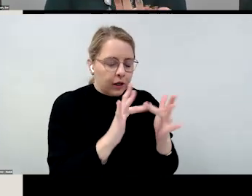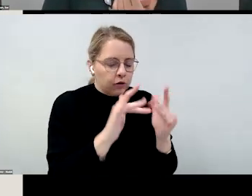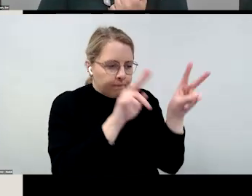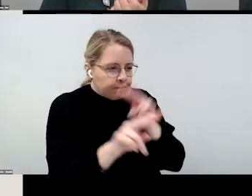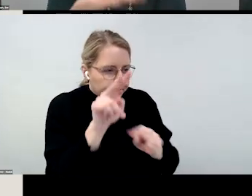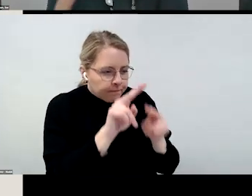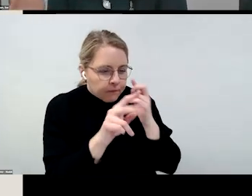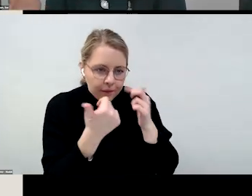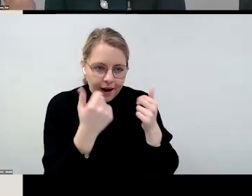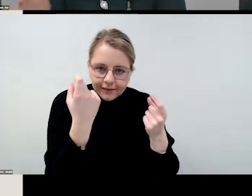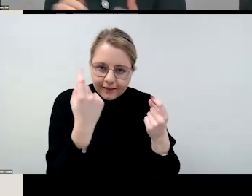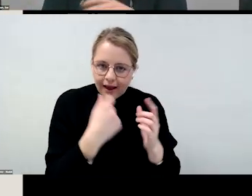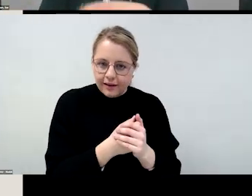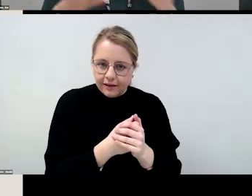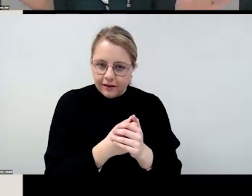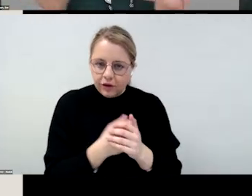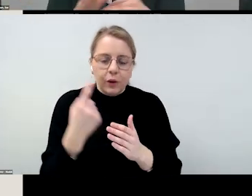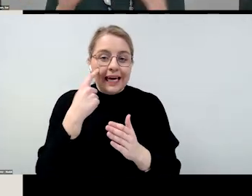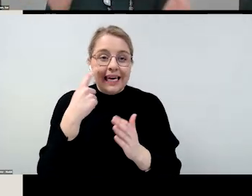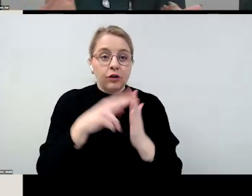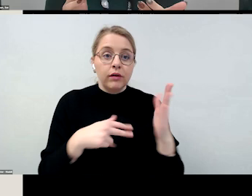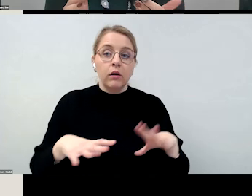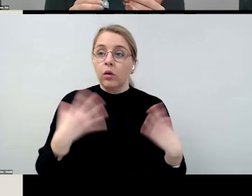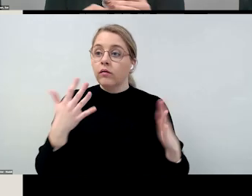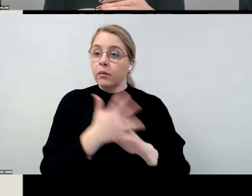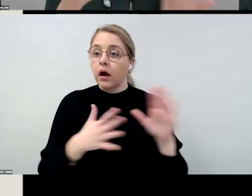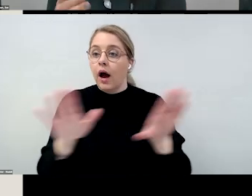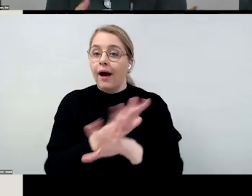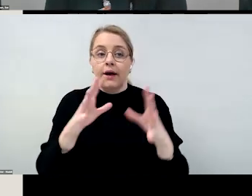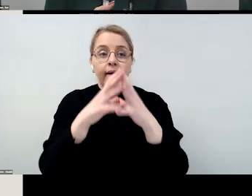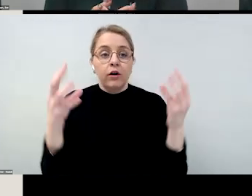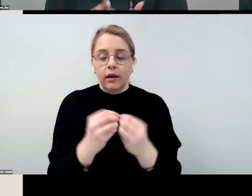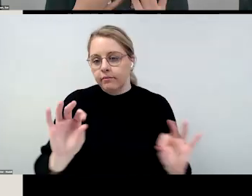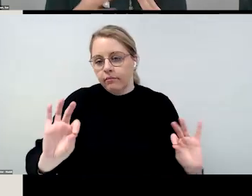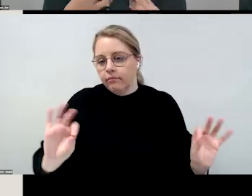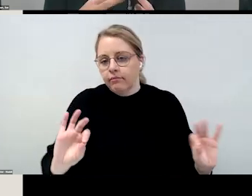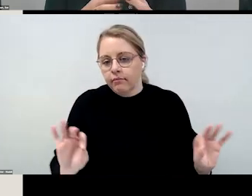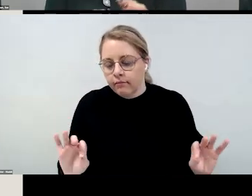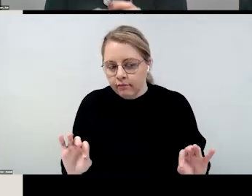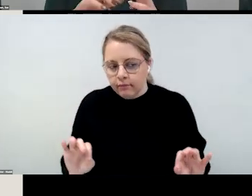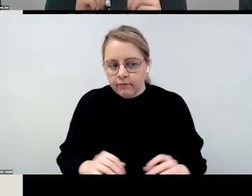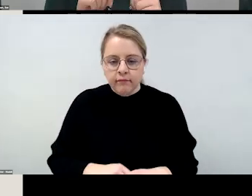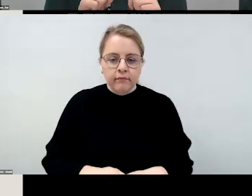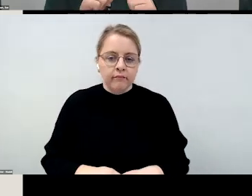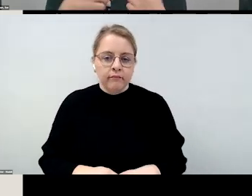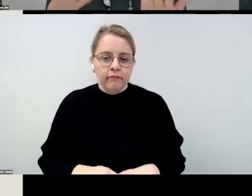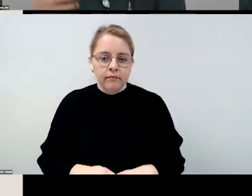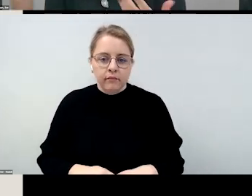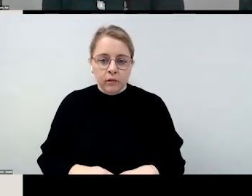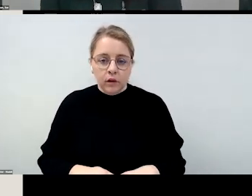easy read is a first step, but it's by no means the only thing that needs to be done. Also, easy read